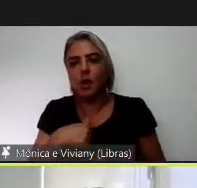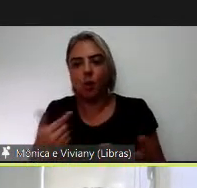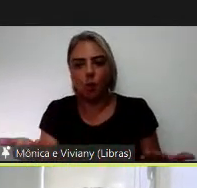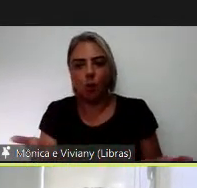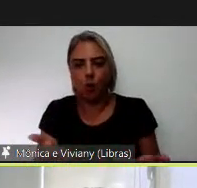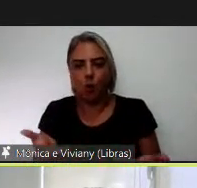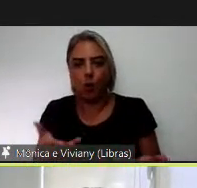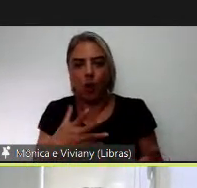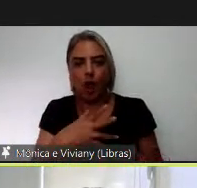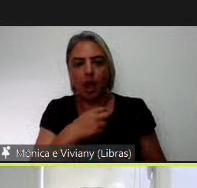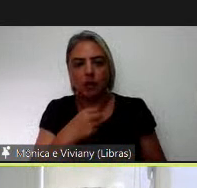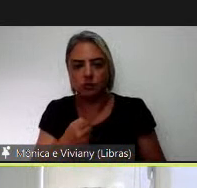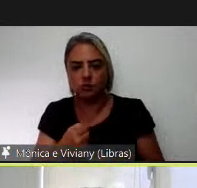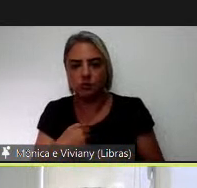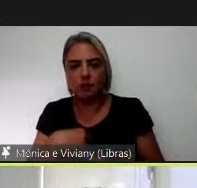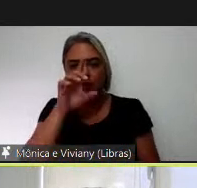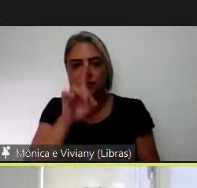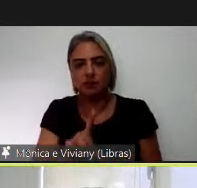the slide.